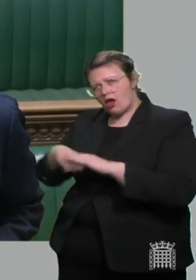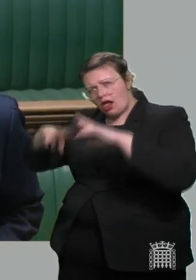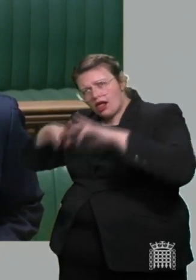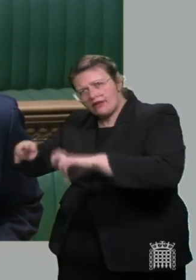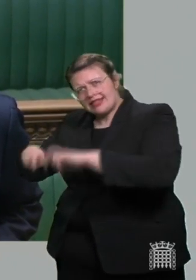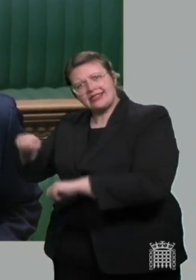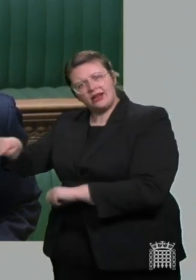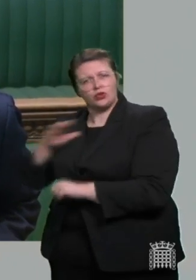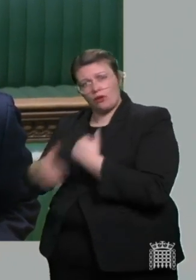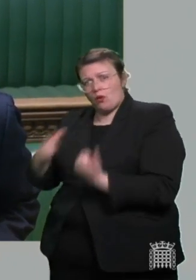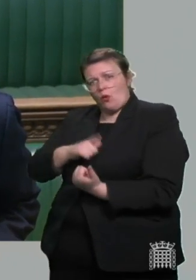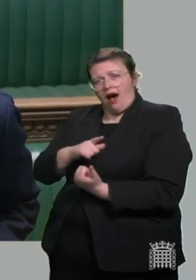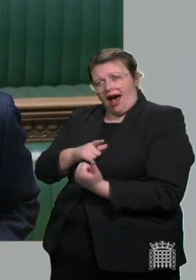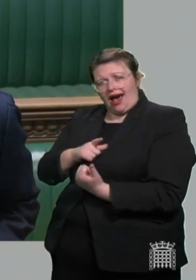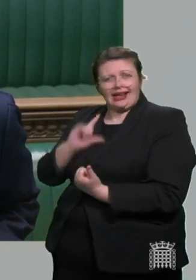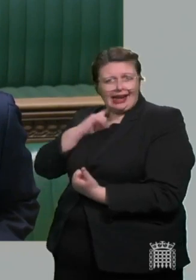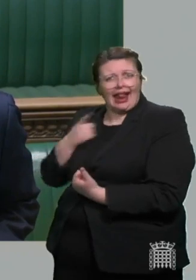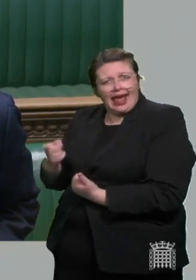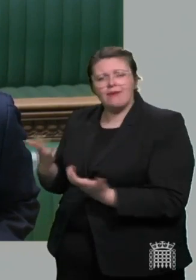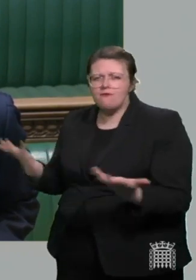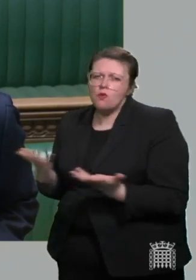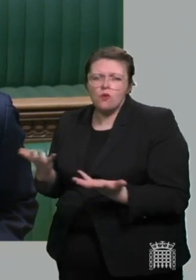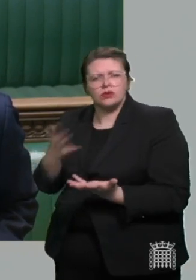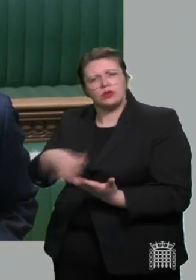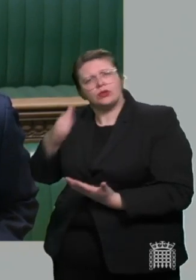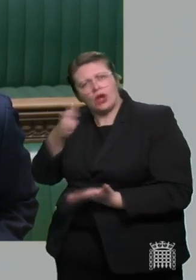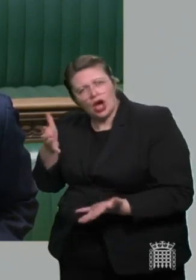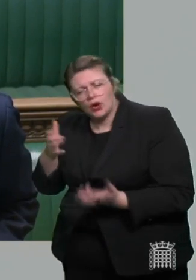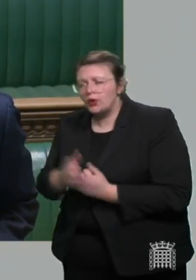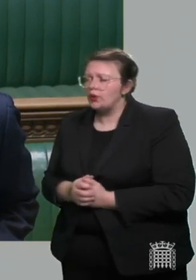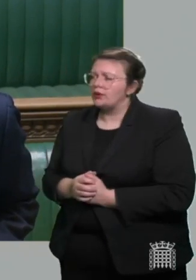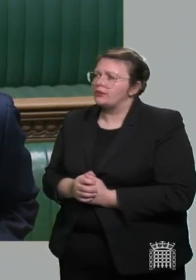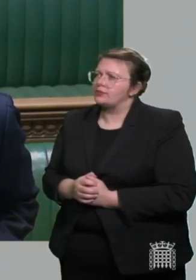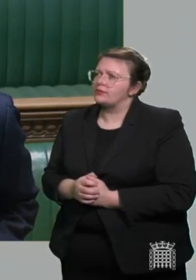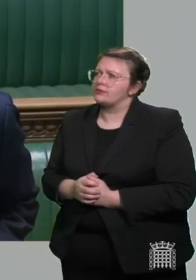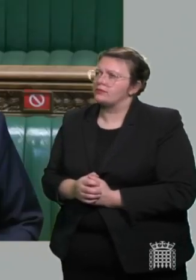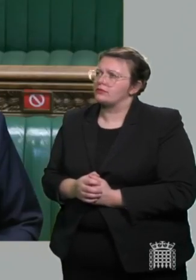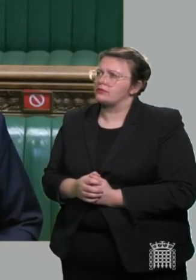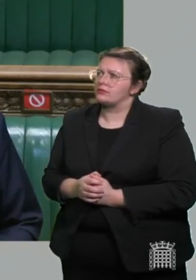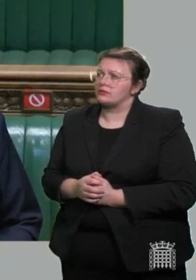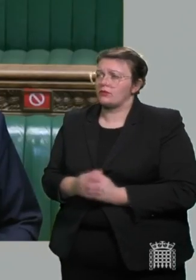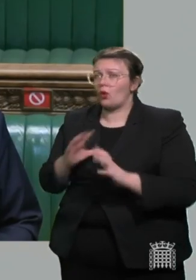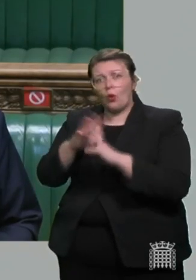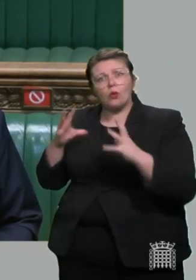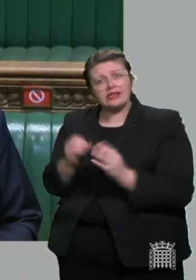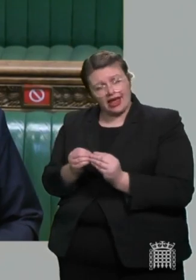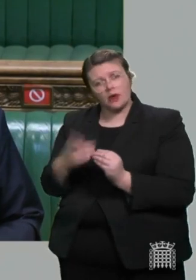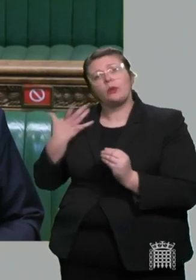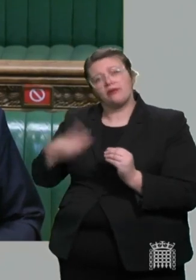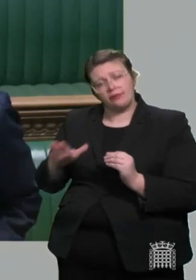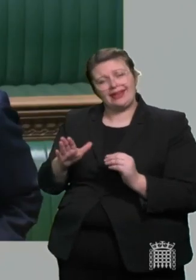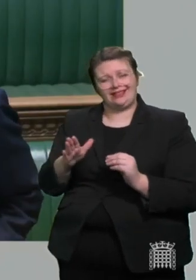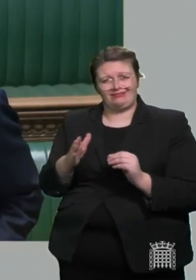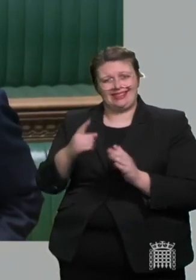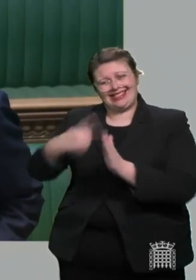of his death. And indeed, we have already sanctioned 20 people, Mr Speaker, in Saudi Arabia.